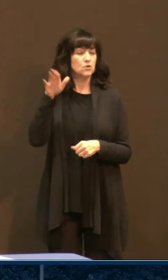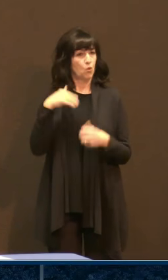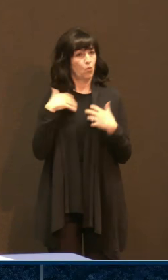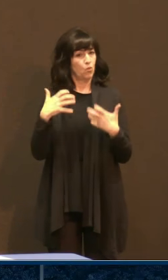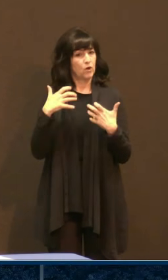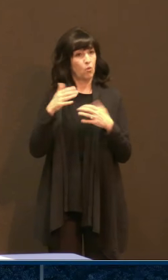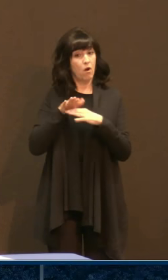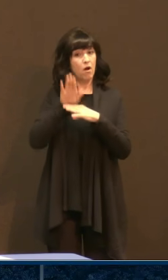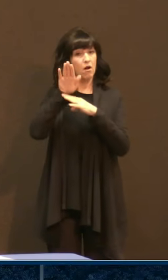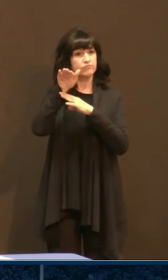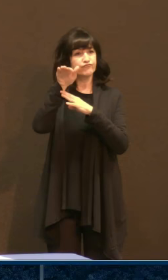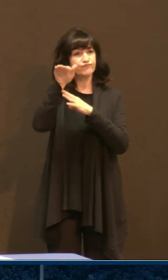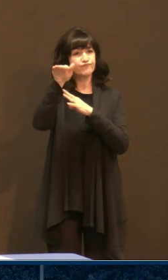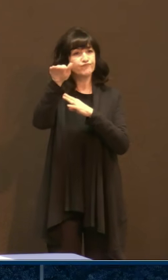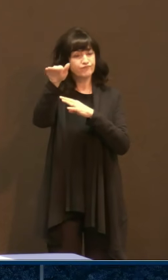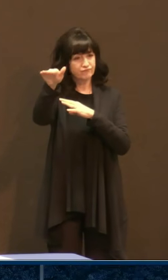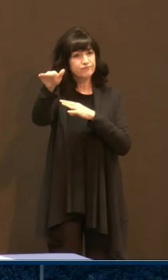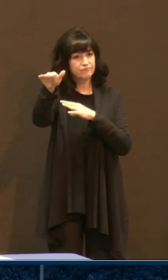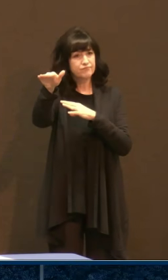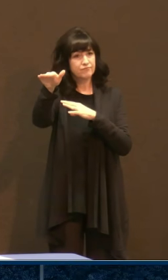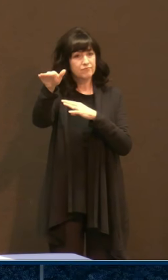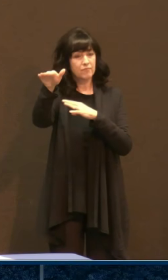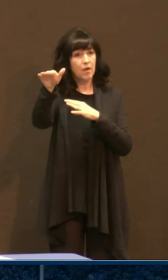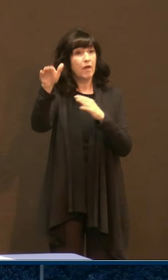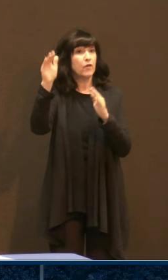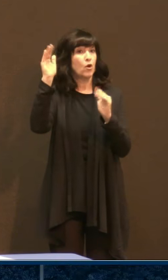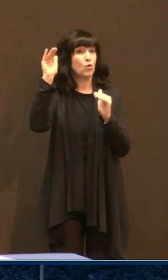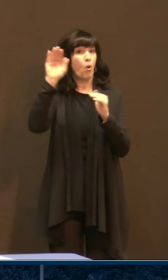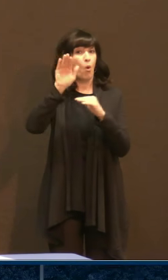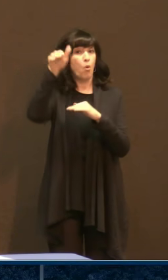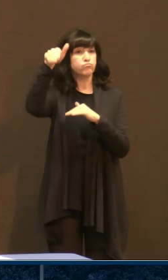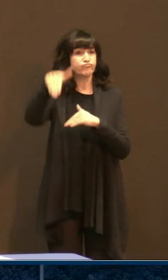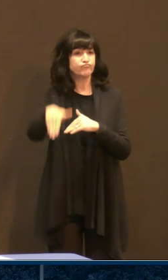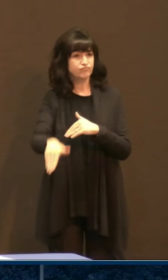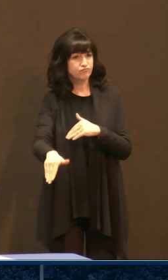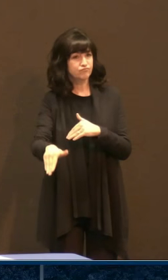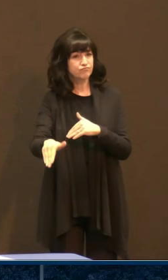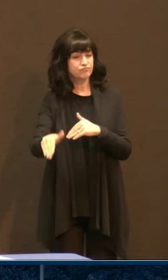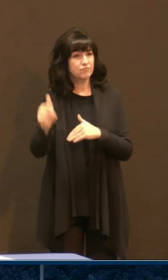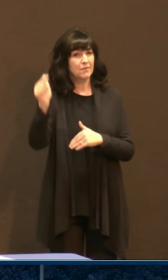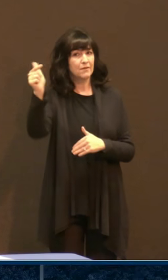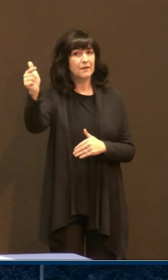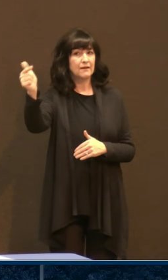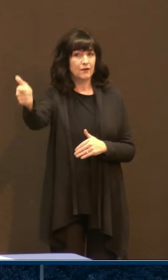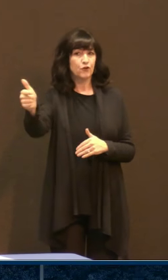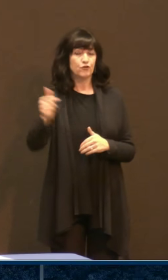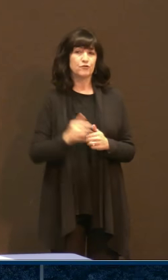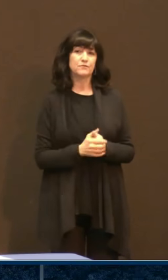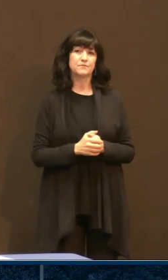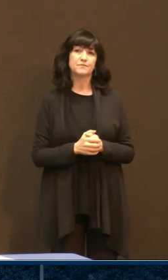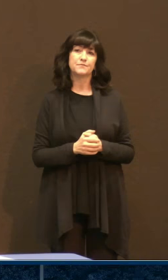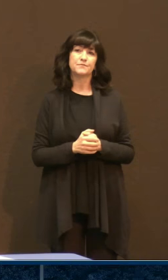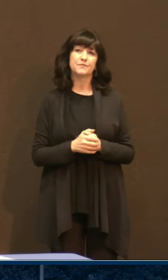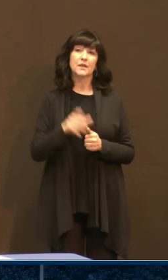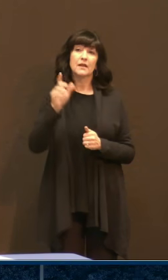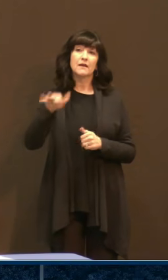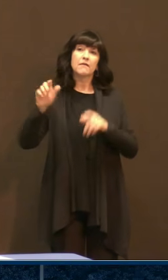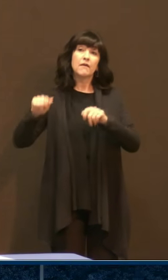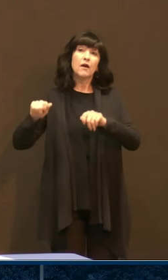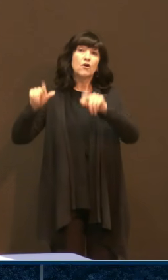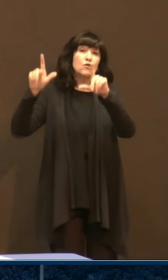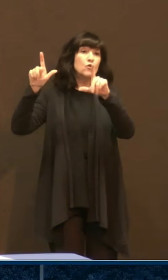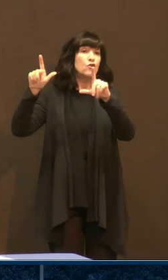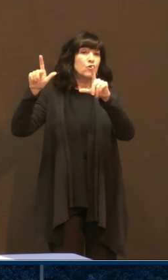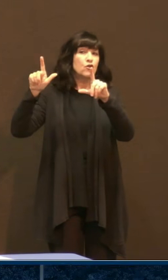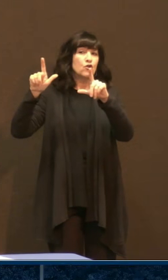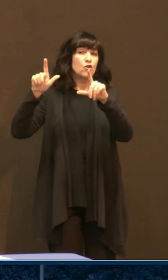and then coming down the other way. The next slide is just the two-graph representation of that. And